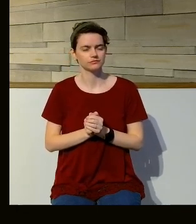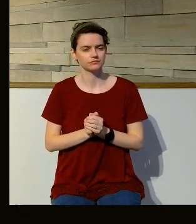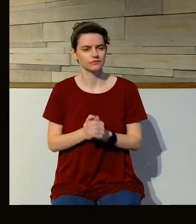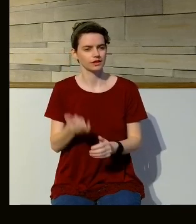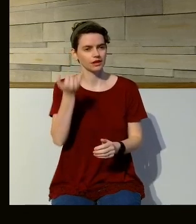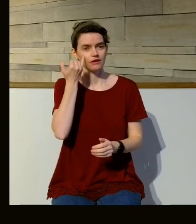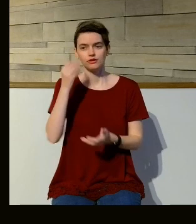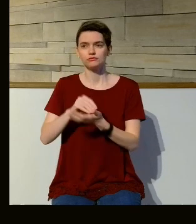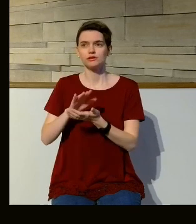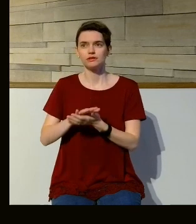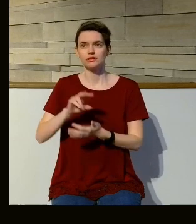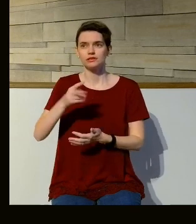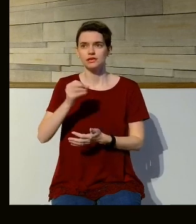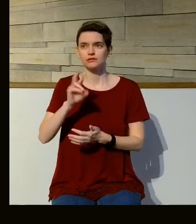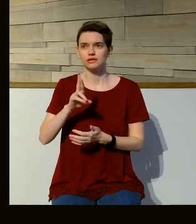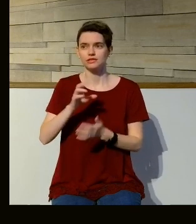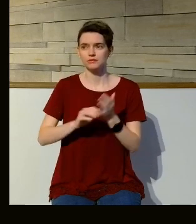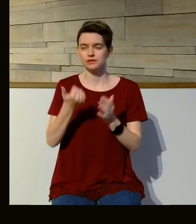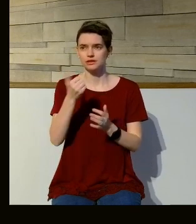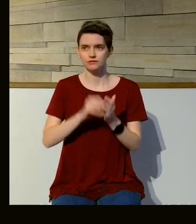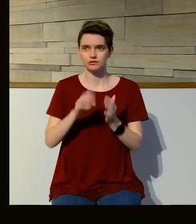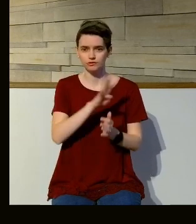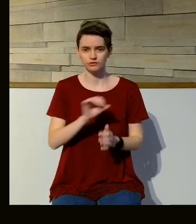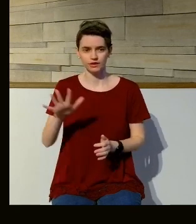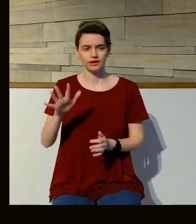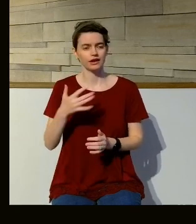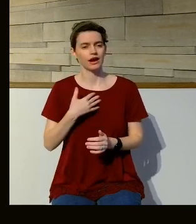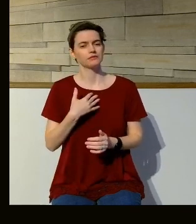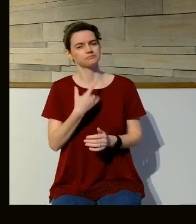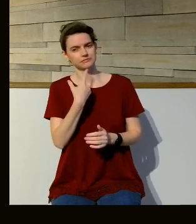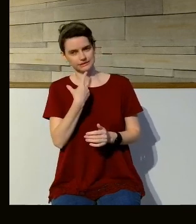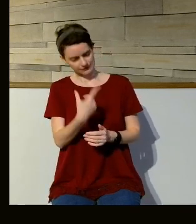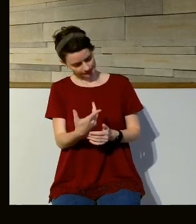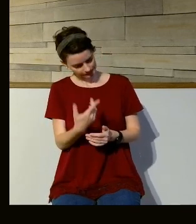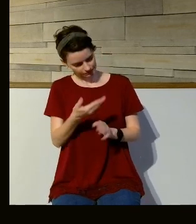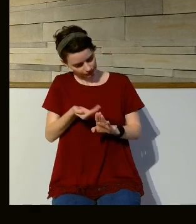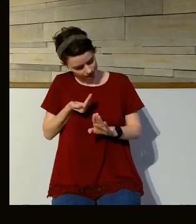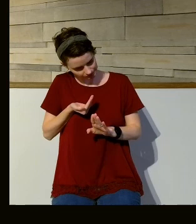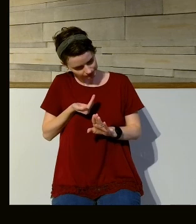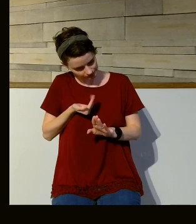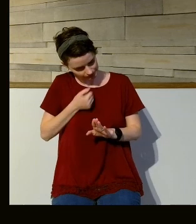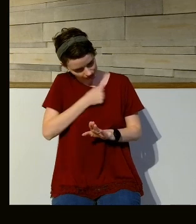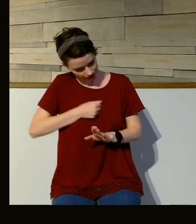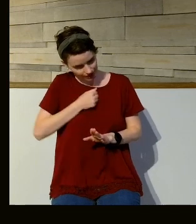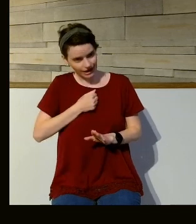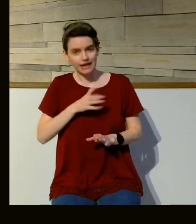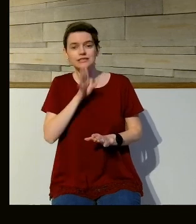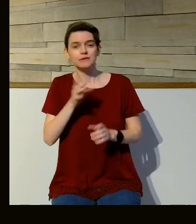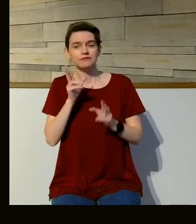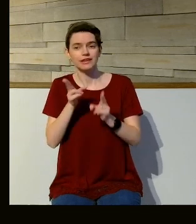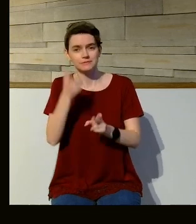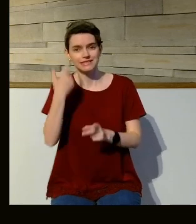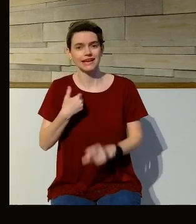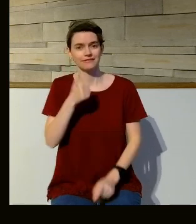If you're taking notes, 2 Corinthians 10:4 through 5, and as a disclaimer, I'm gonna apologize ahead of time. I naturally speak fast because I